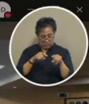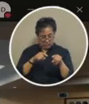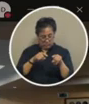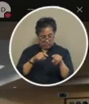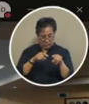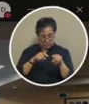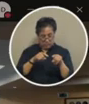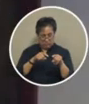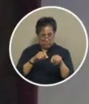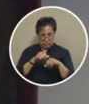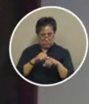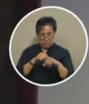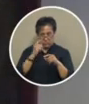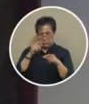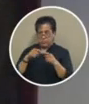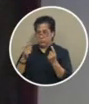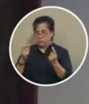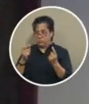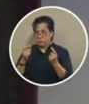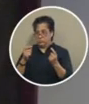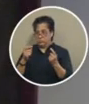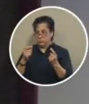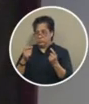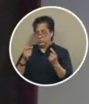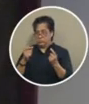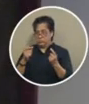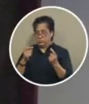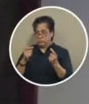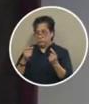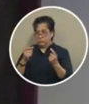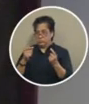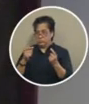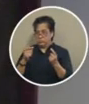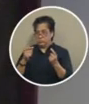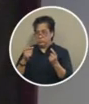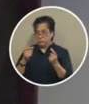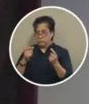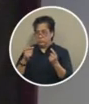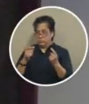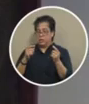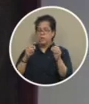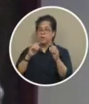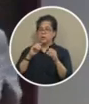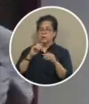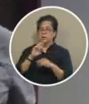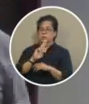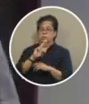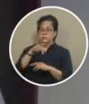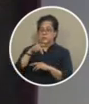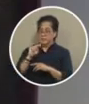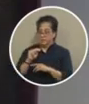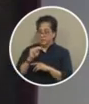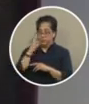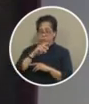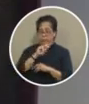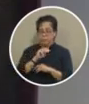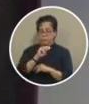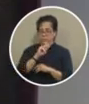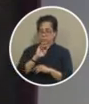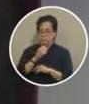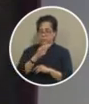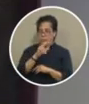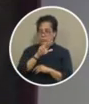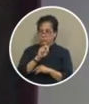Aye. Anyone opposed? Yes. And the urgent public necessity meeting from Monday, March